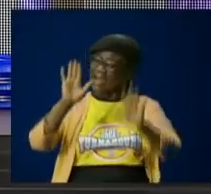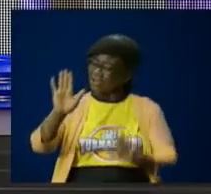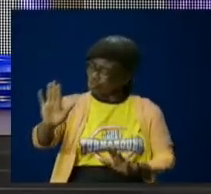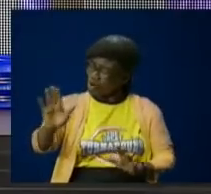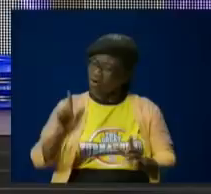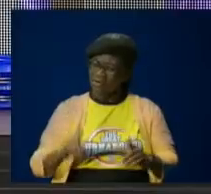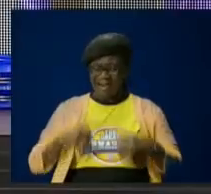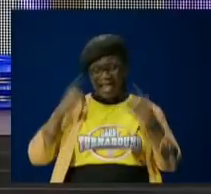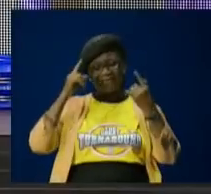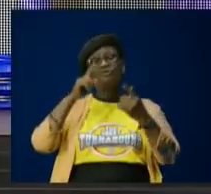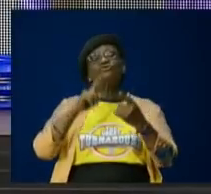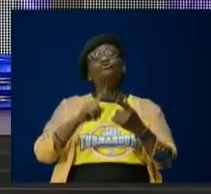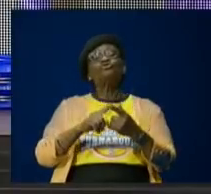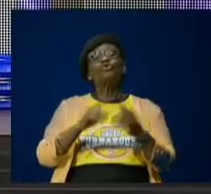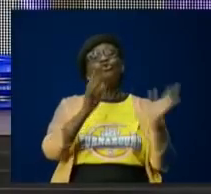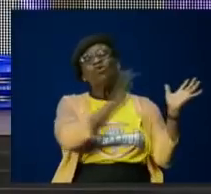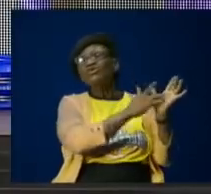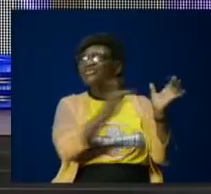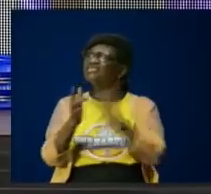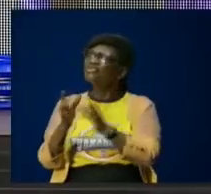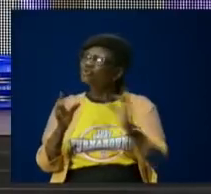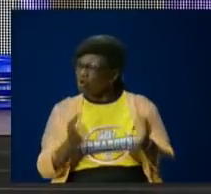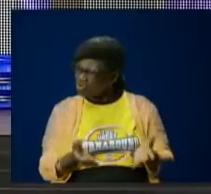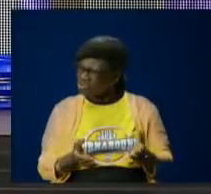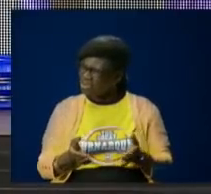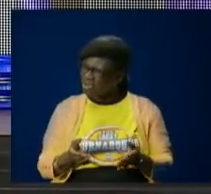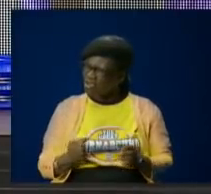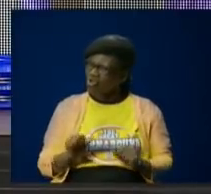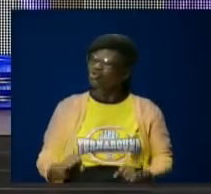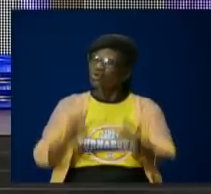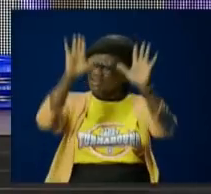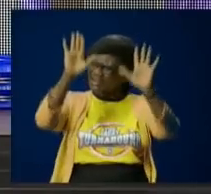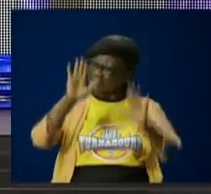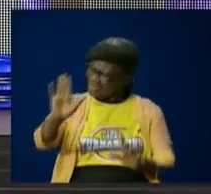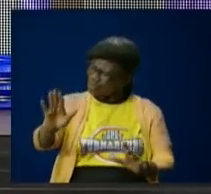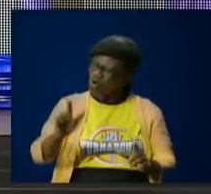Surrender your life to your Maker. What's wrong with you?